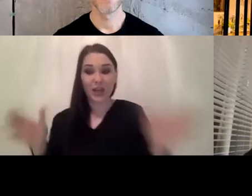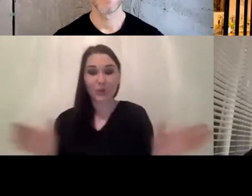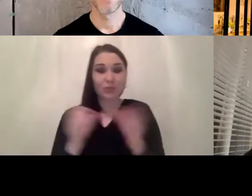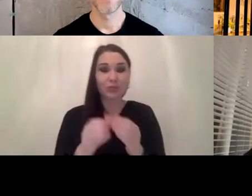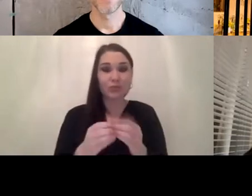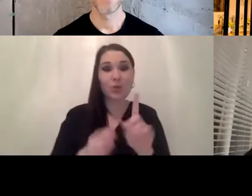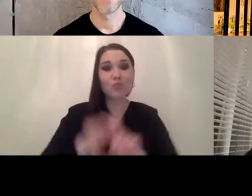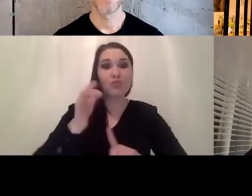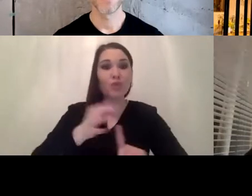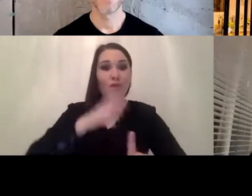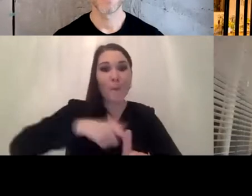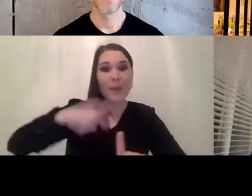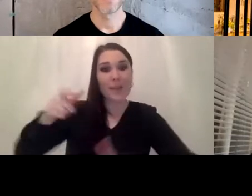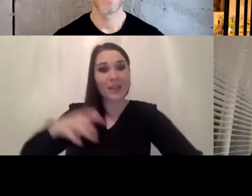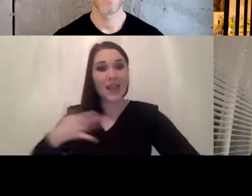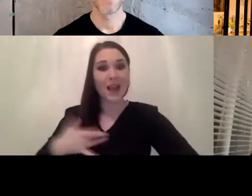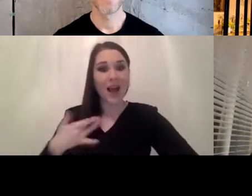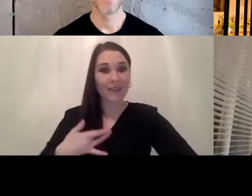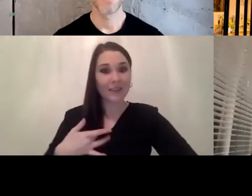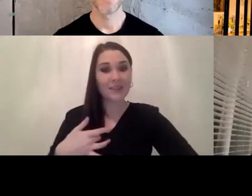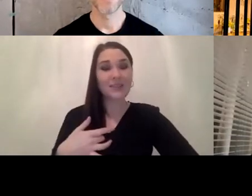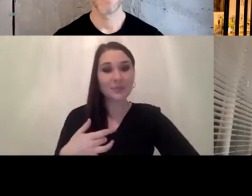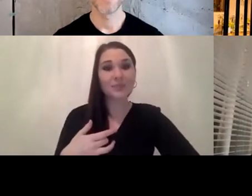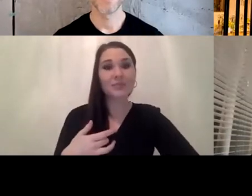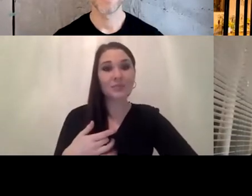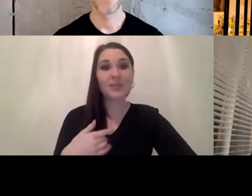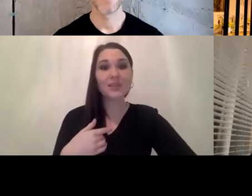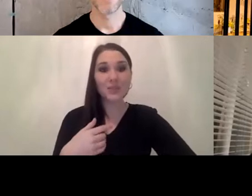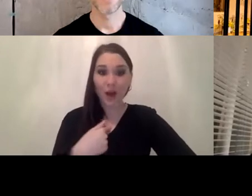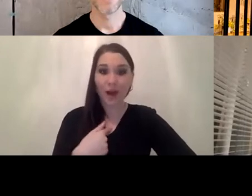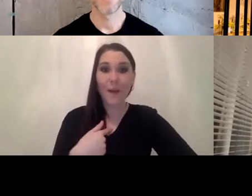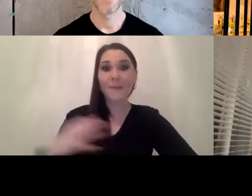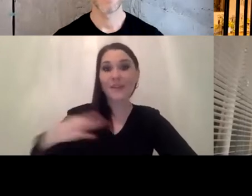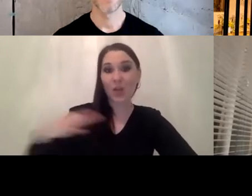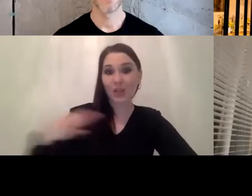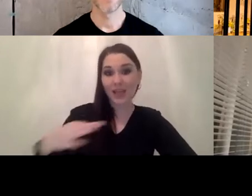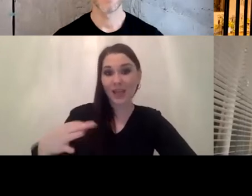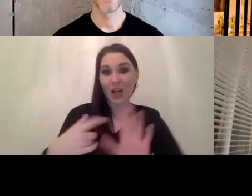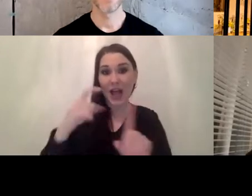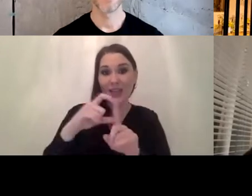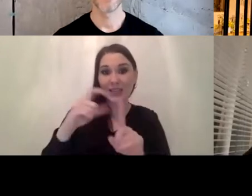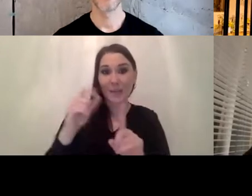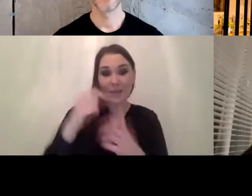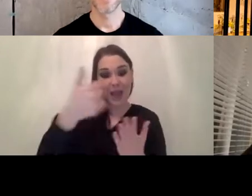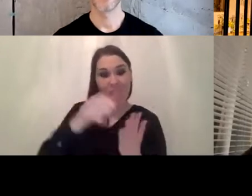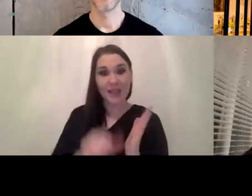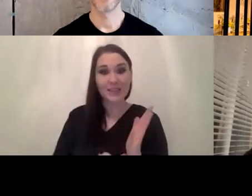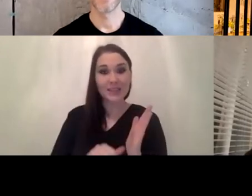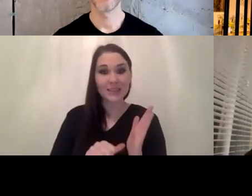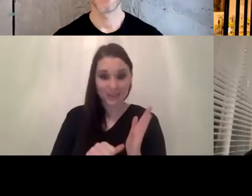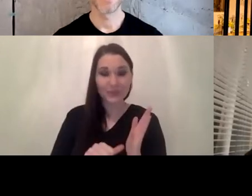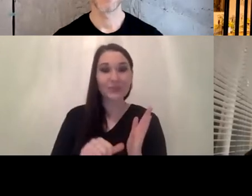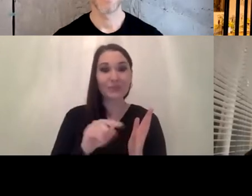lives. I've been really active with that at Spectrum Life. So I'm an active volunteer with the ADP list and